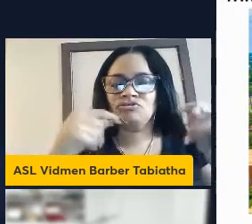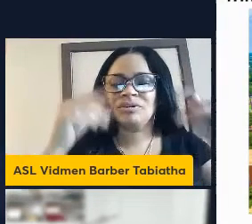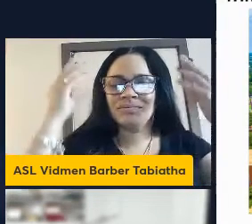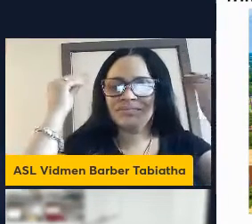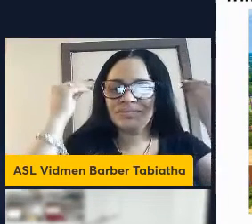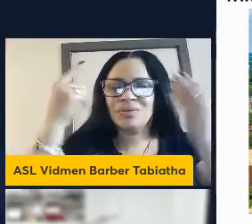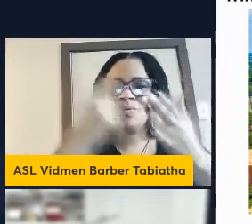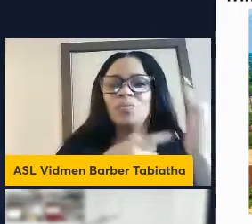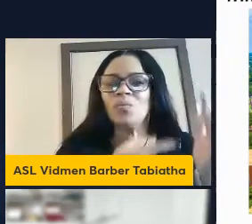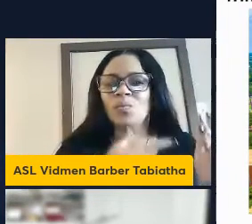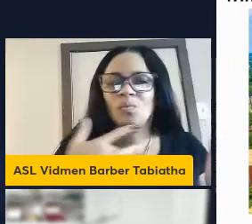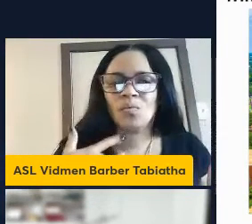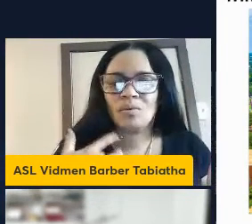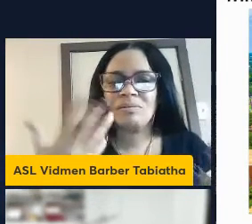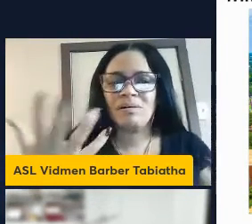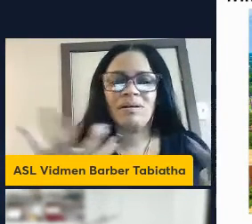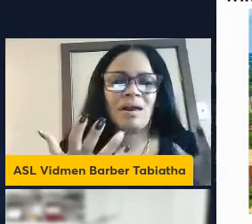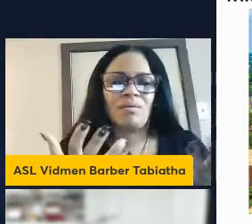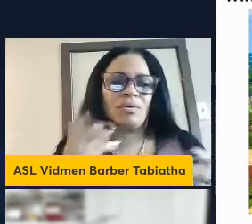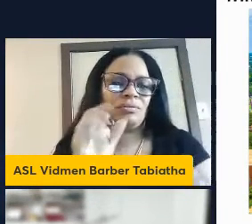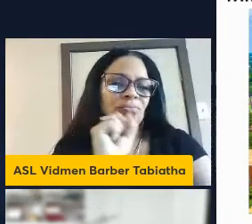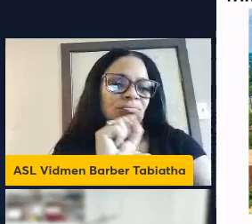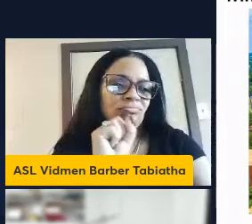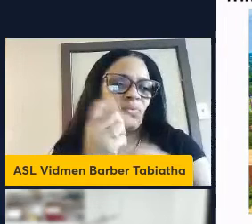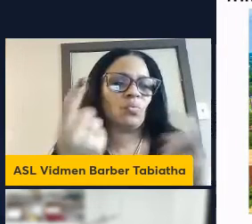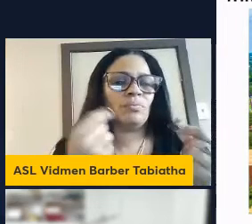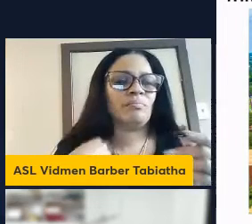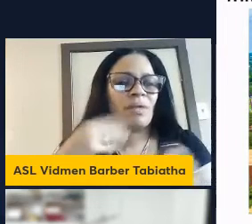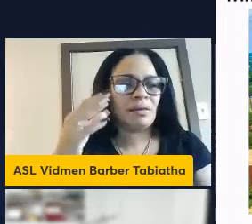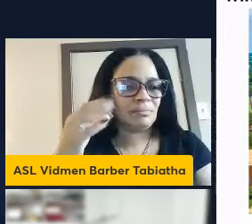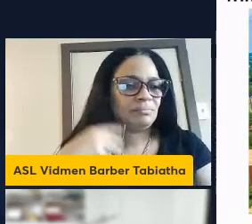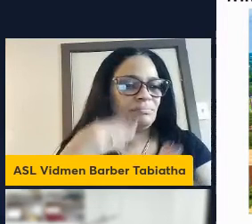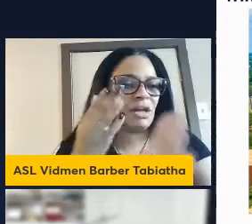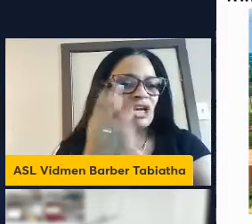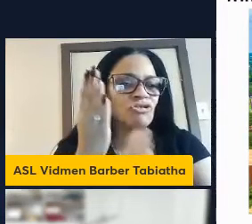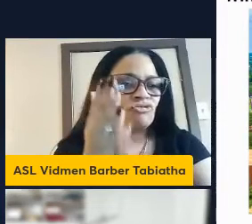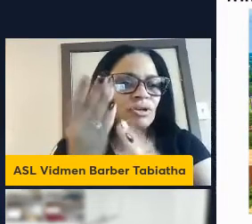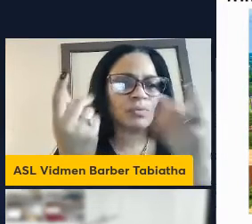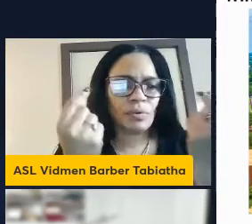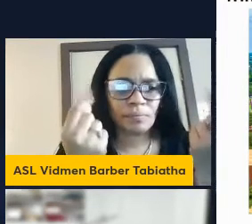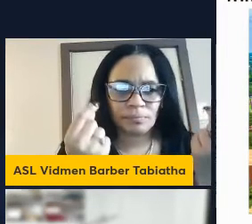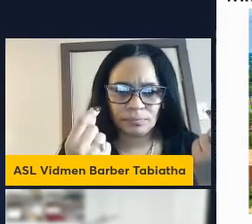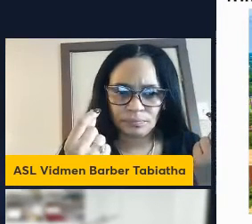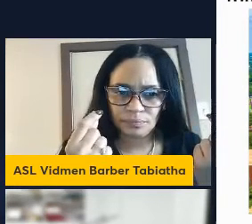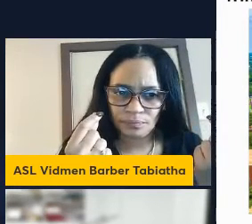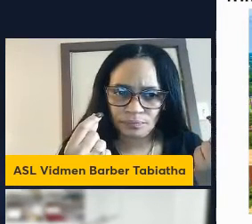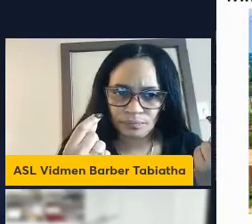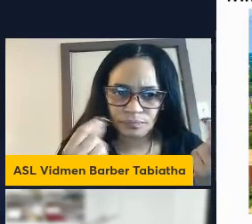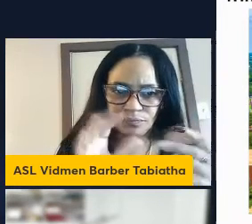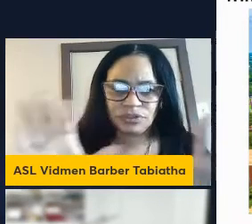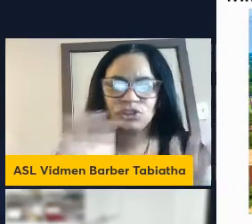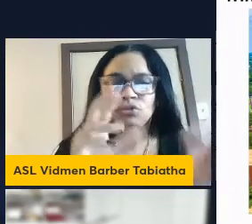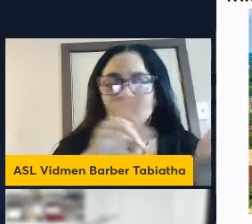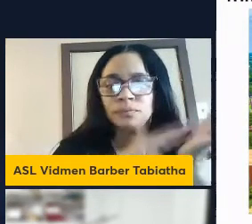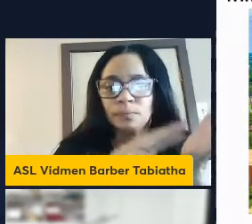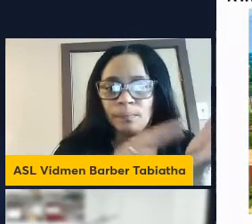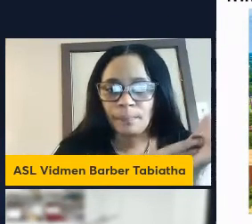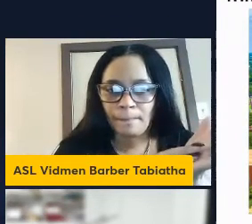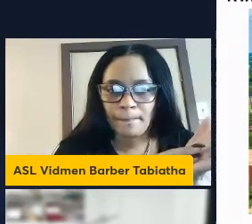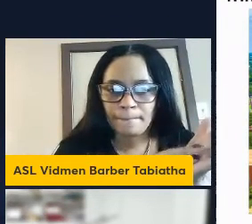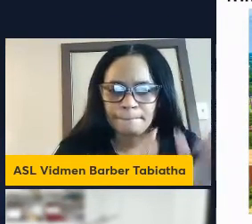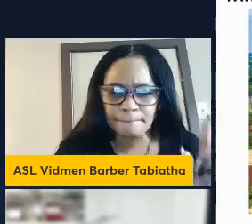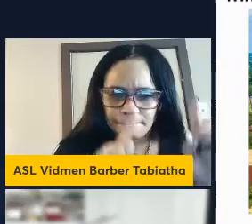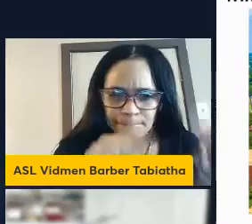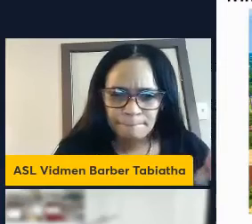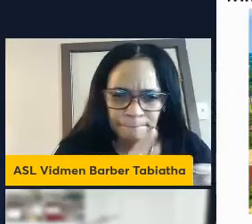out, like, what kind of researcher I wanted to be. So, there was a time I went back to Noguchi Institute to do some research, but also to